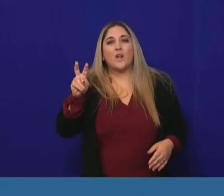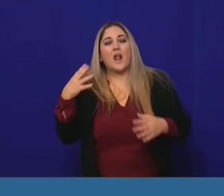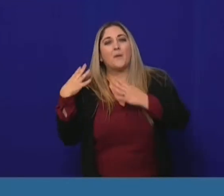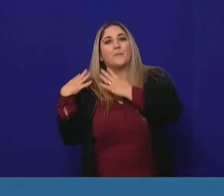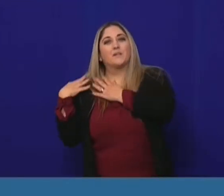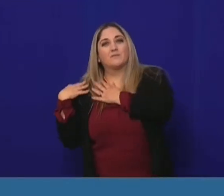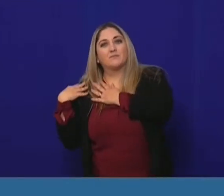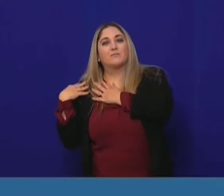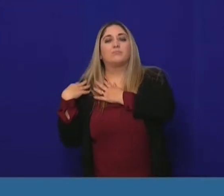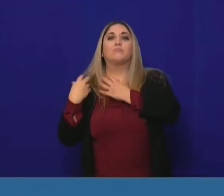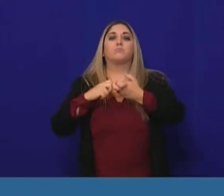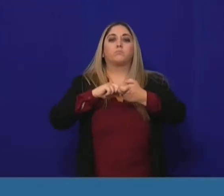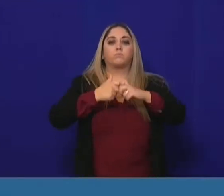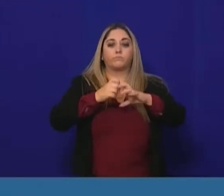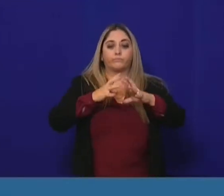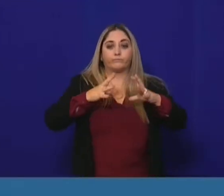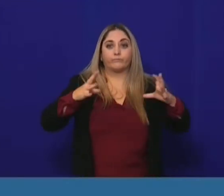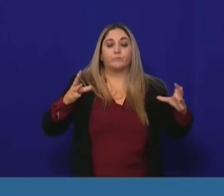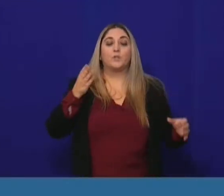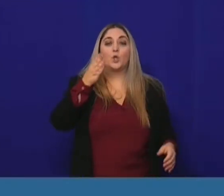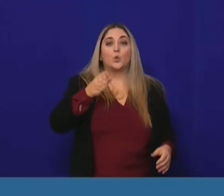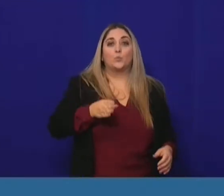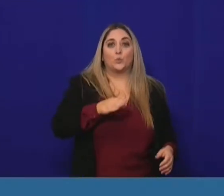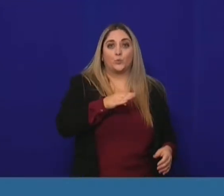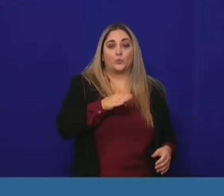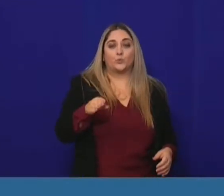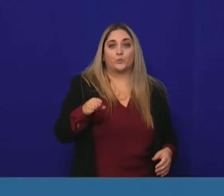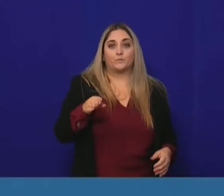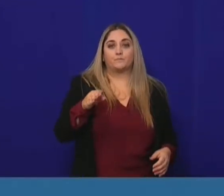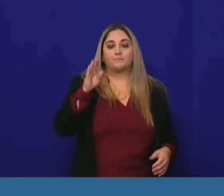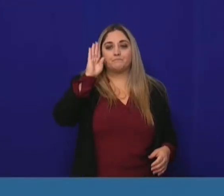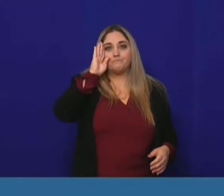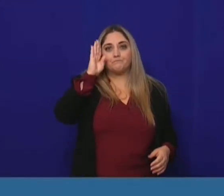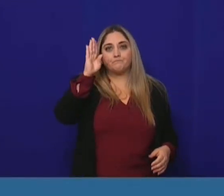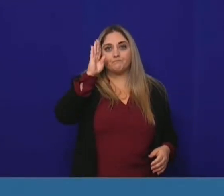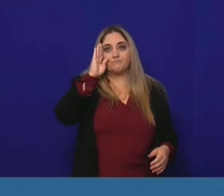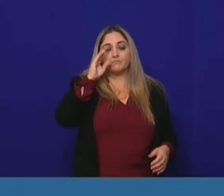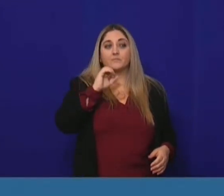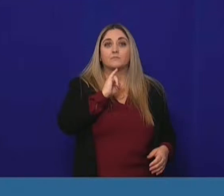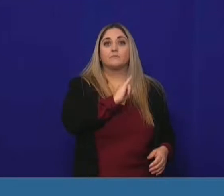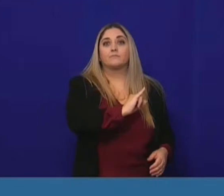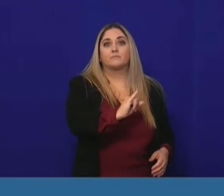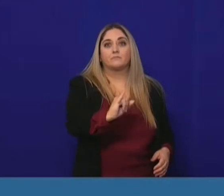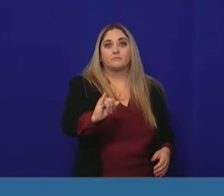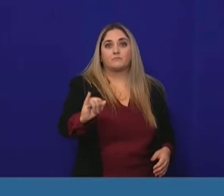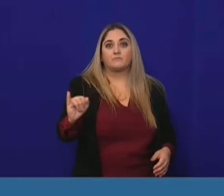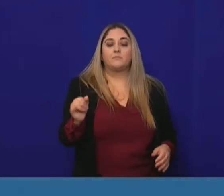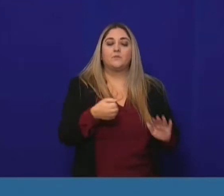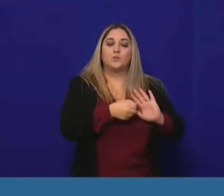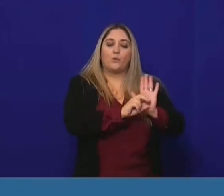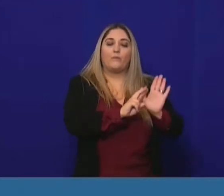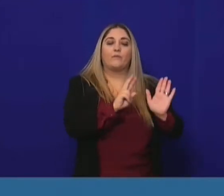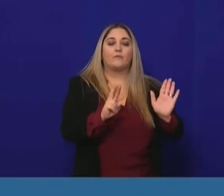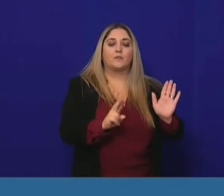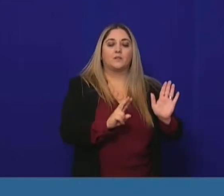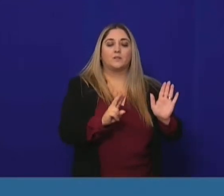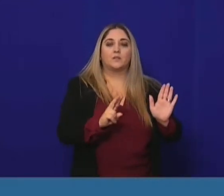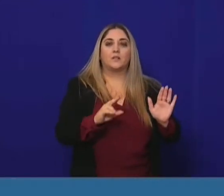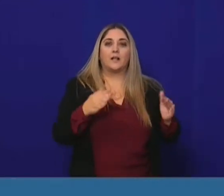komplikazzjonijiet u anke bħalma qegħdin naraw ukoll imwiet minn meta huma jkunu pożittivi bil-COVID u allura l-attenzjoni tagħna baqgħet